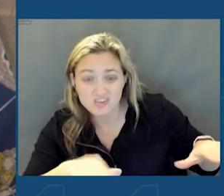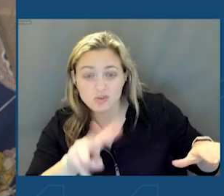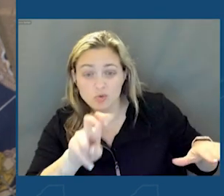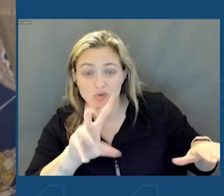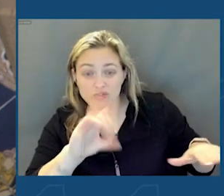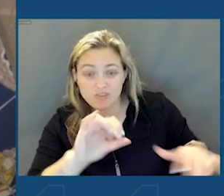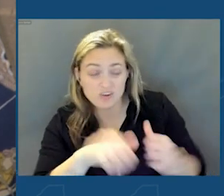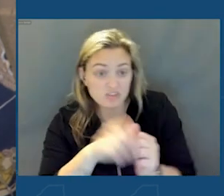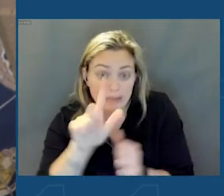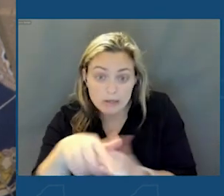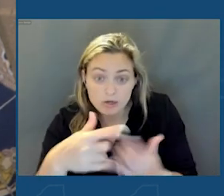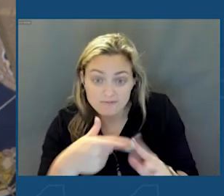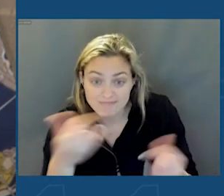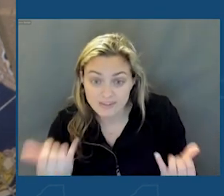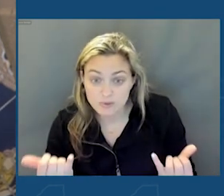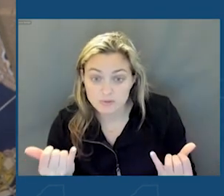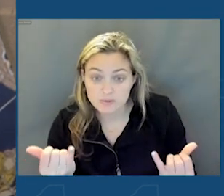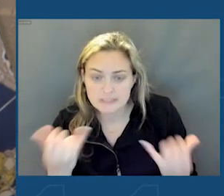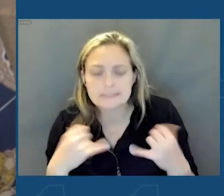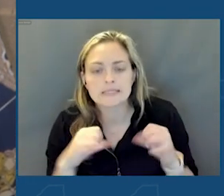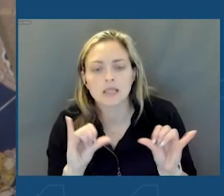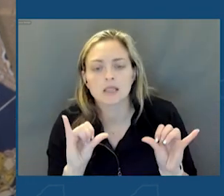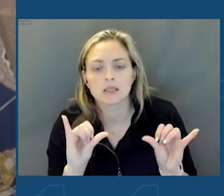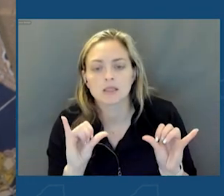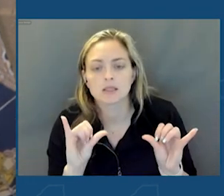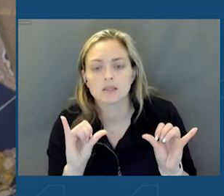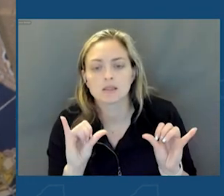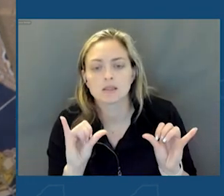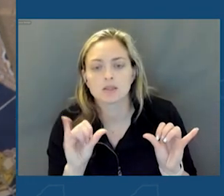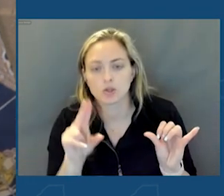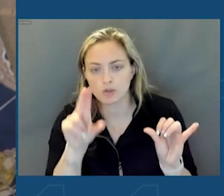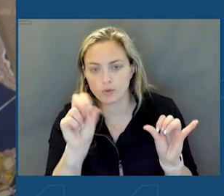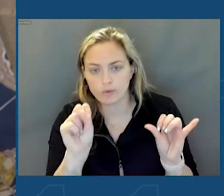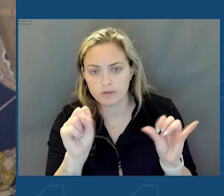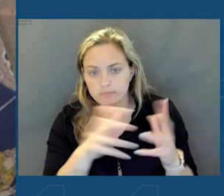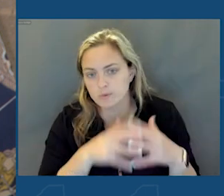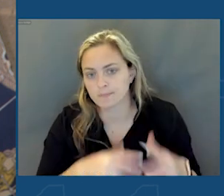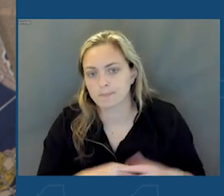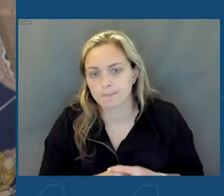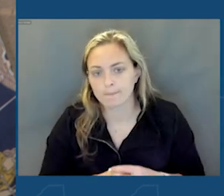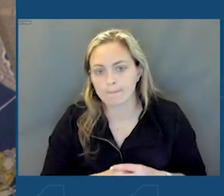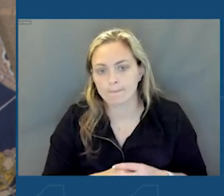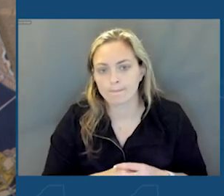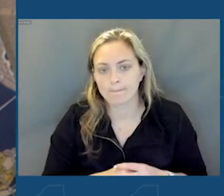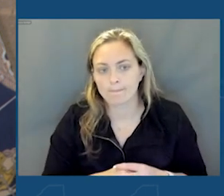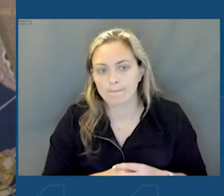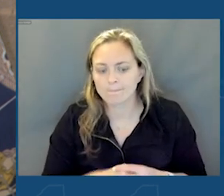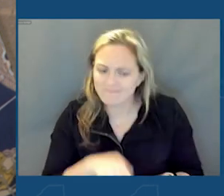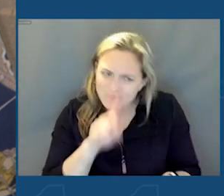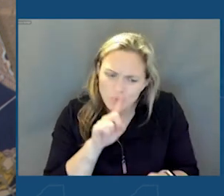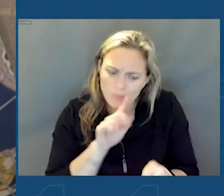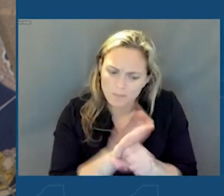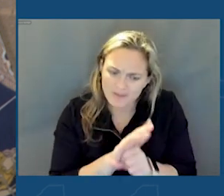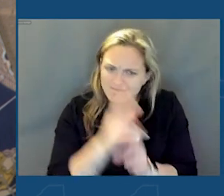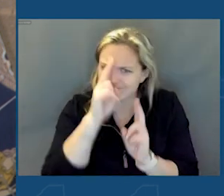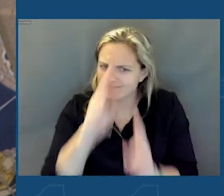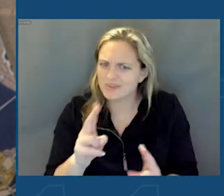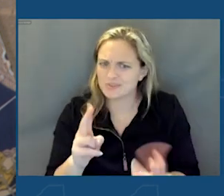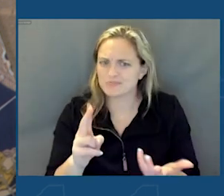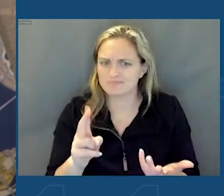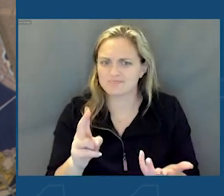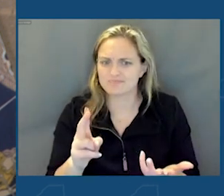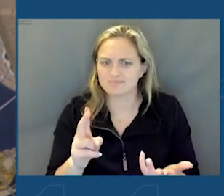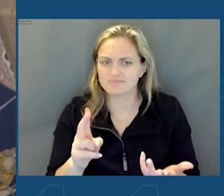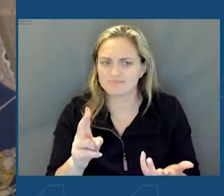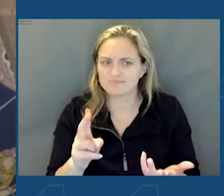today, we are still the United States of America. Let's commit in honor of those